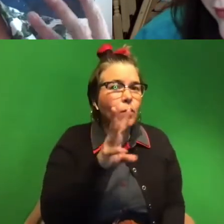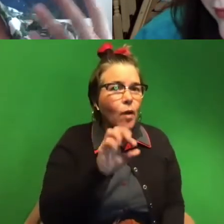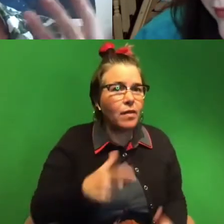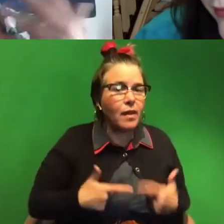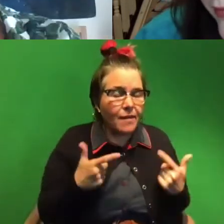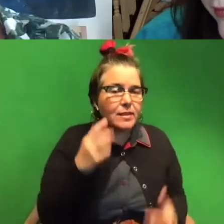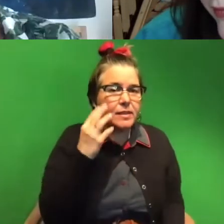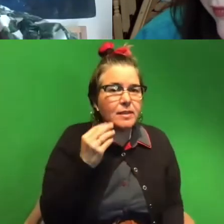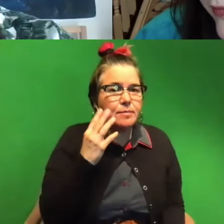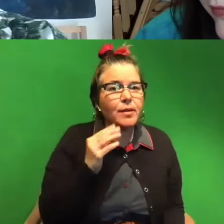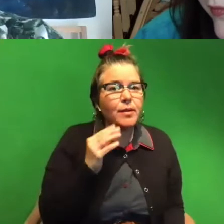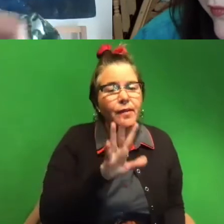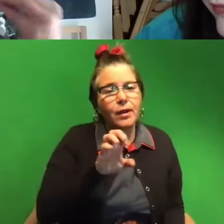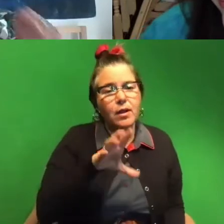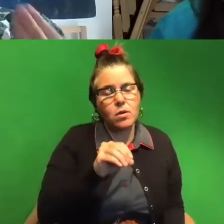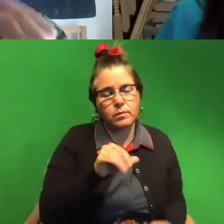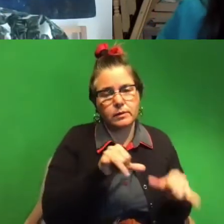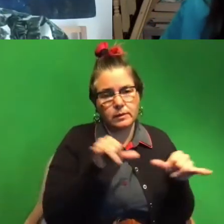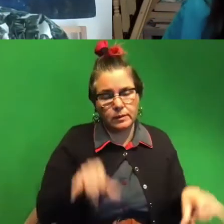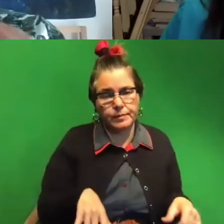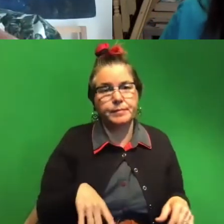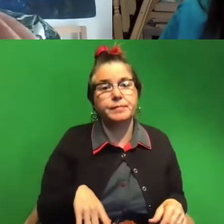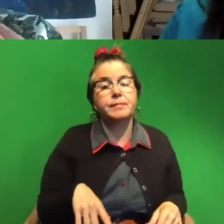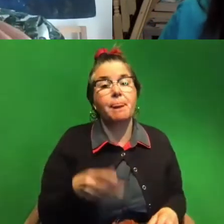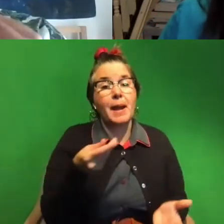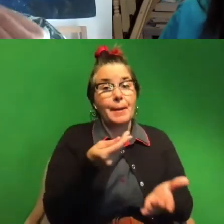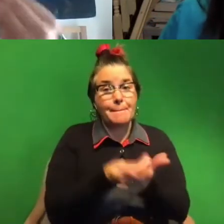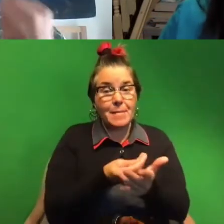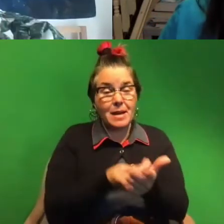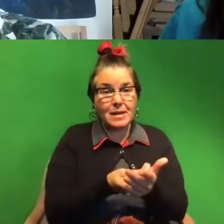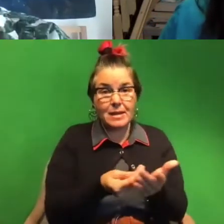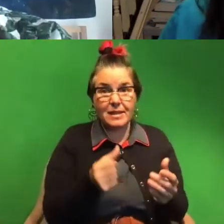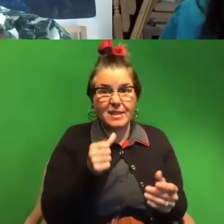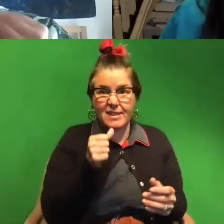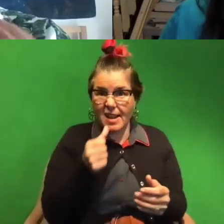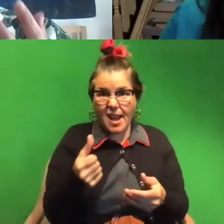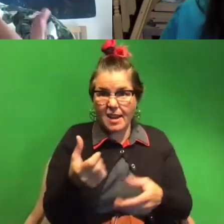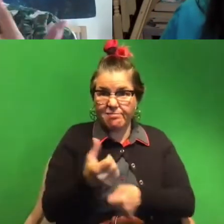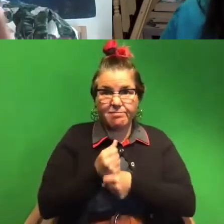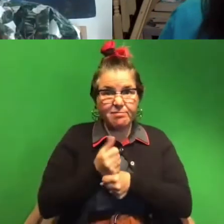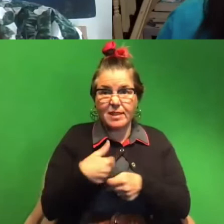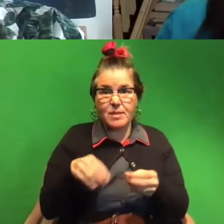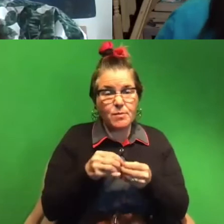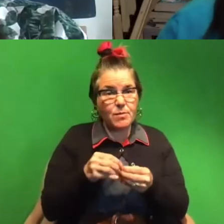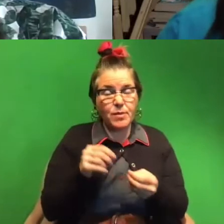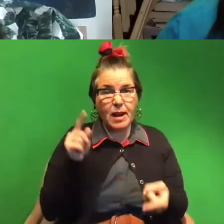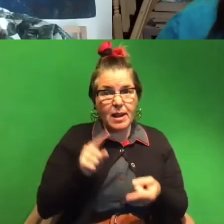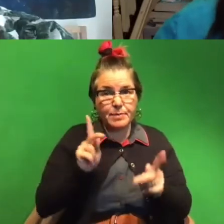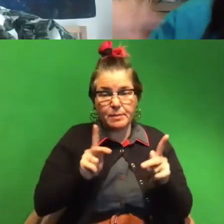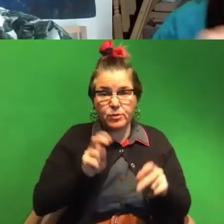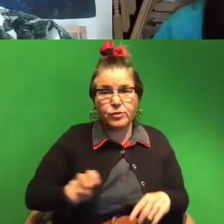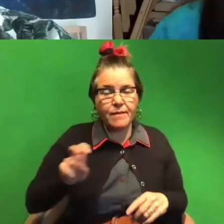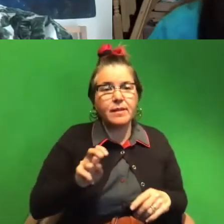experience their ecosystems. When that money is no longer coming in, there are less people